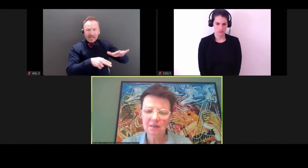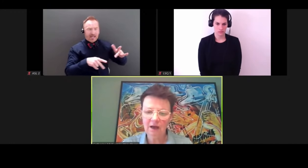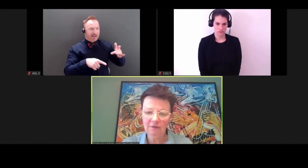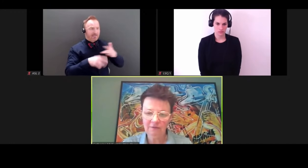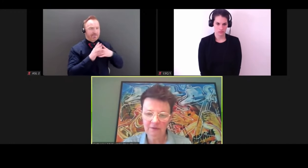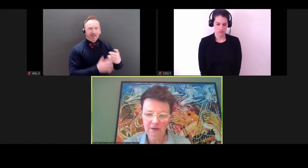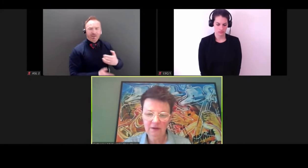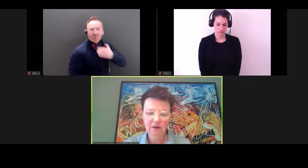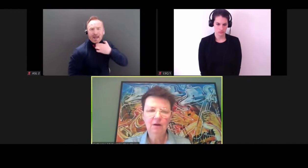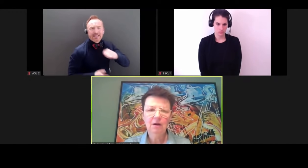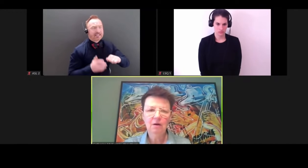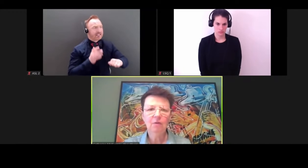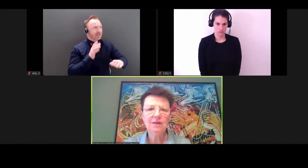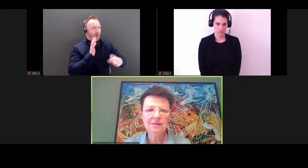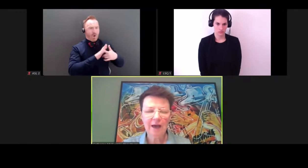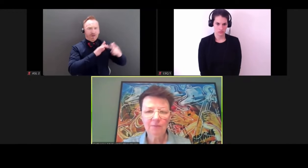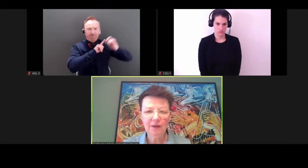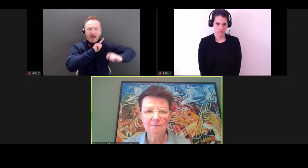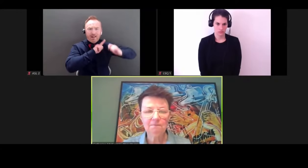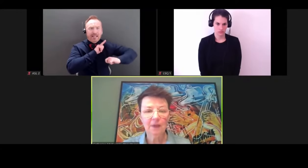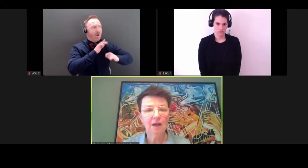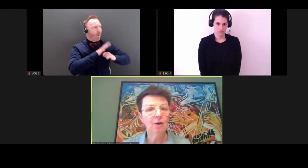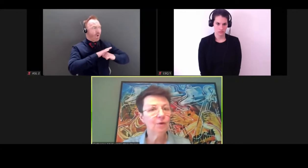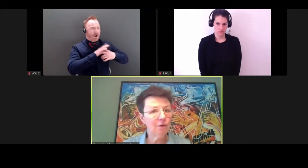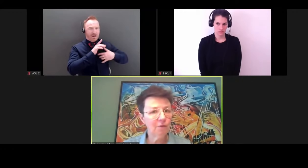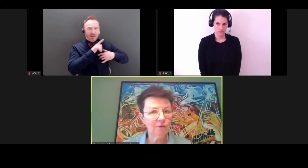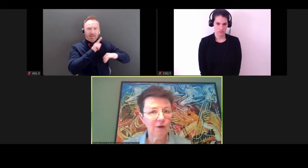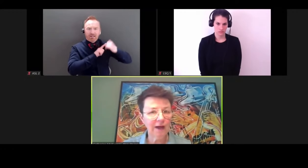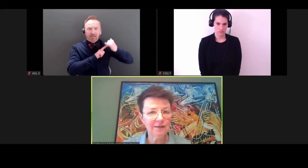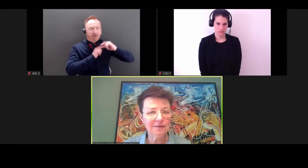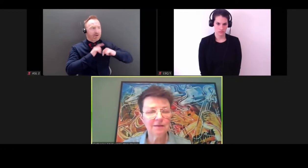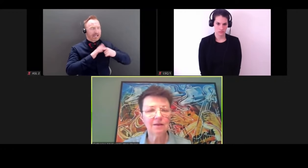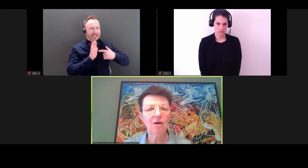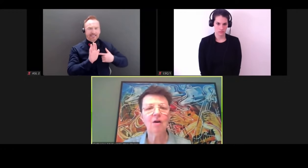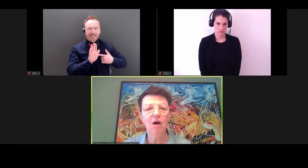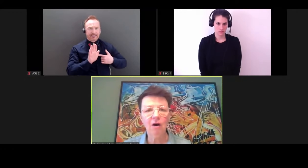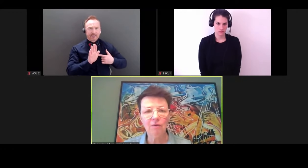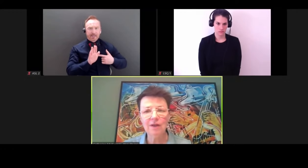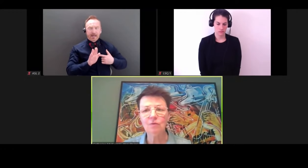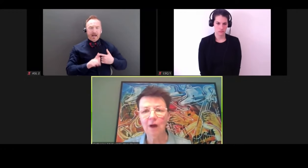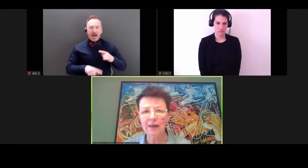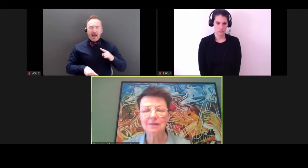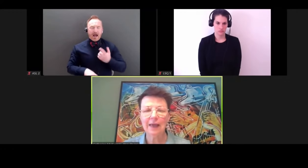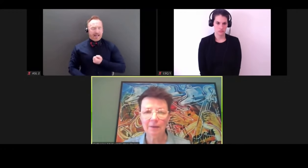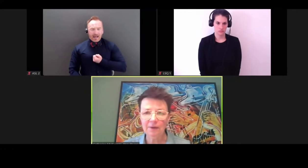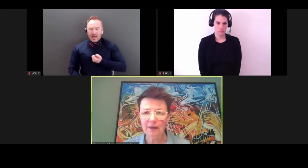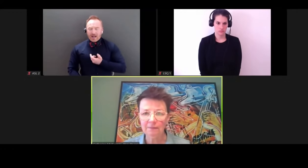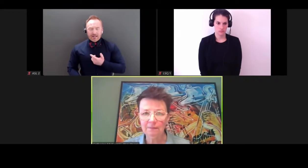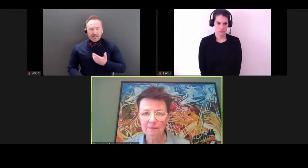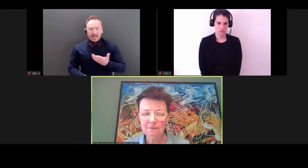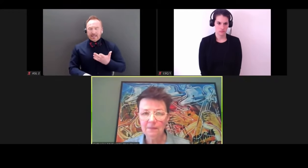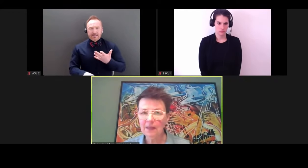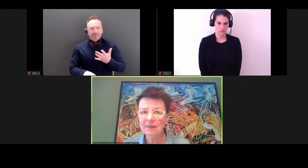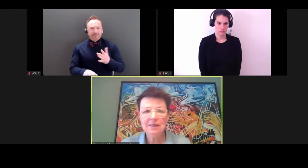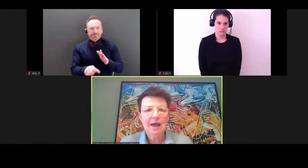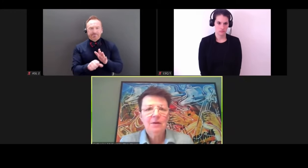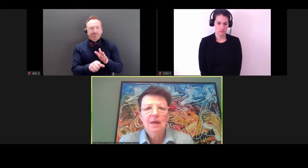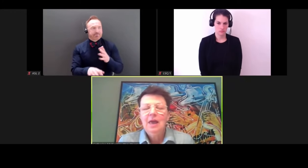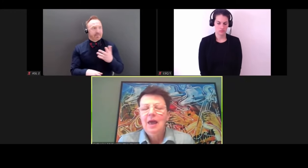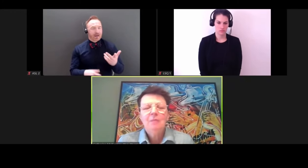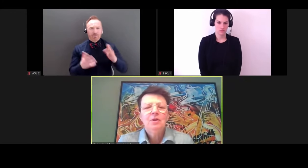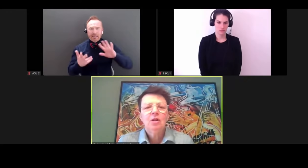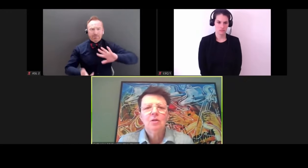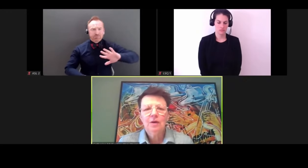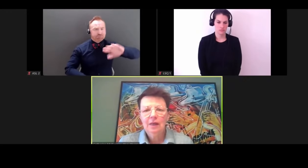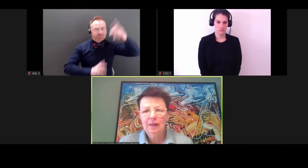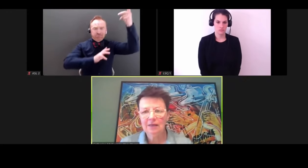express enough what is happening. I know we don't want riots. There are already riots happening. It is happening.